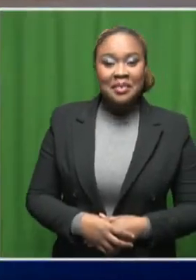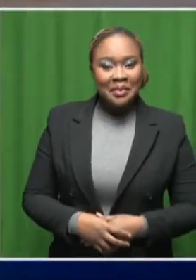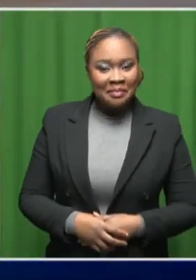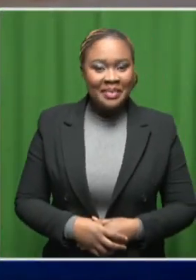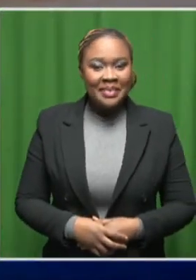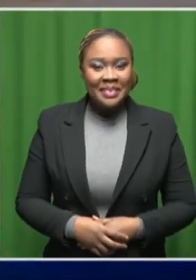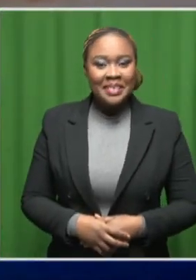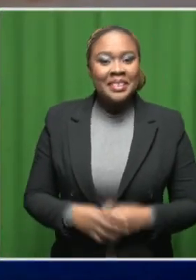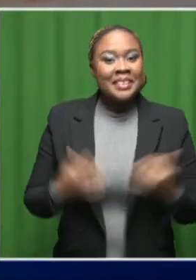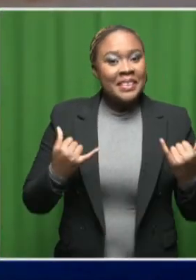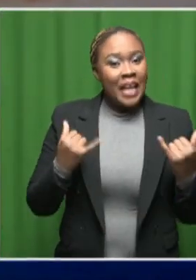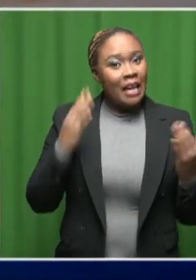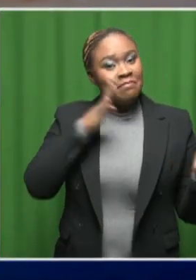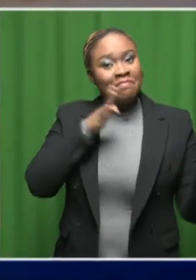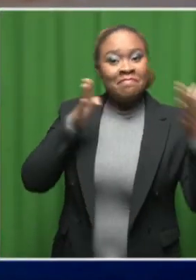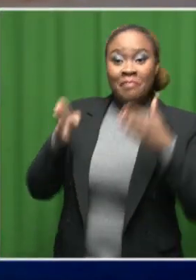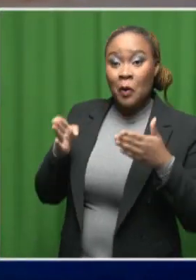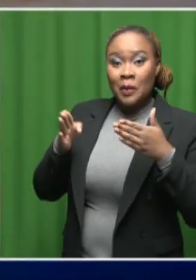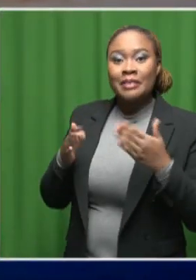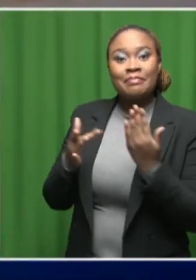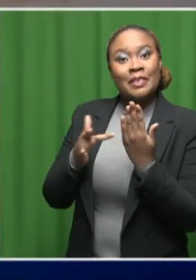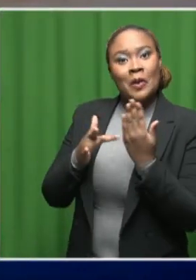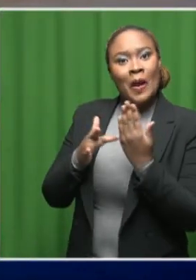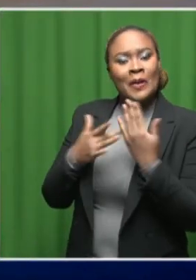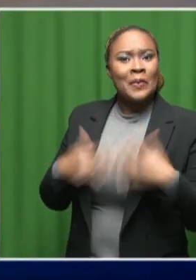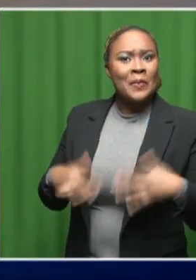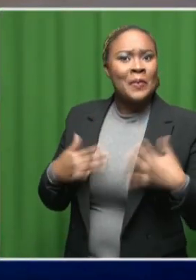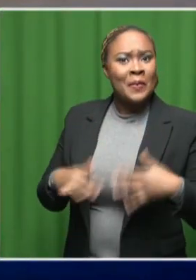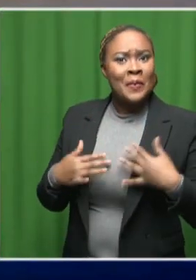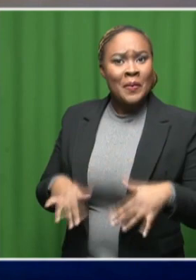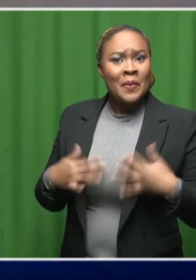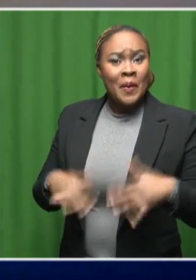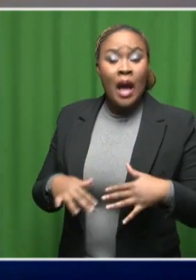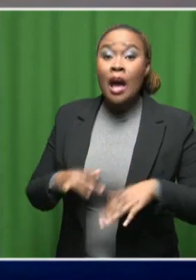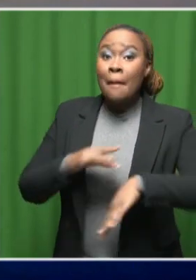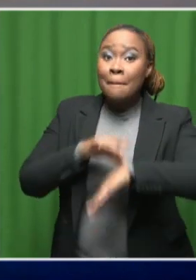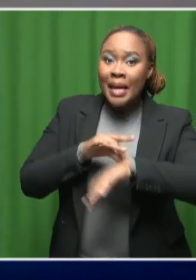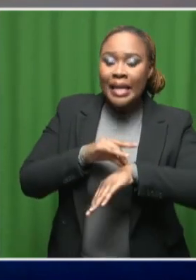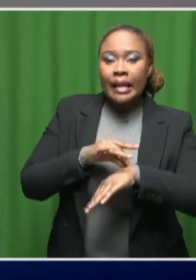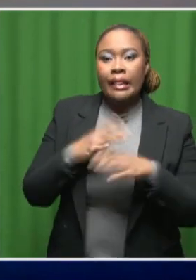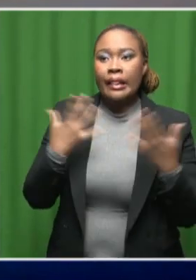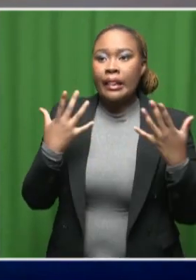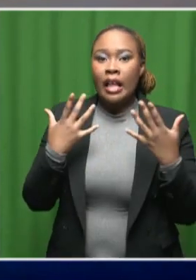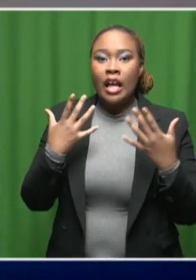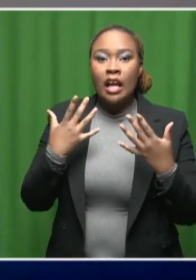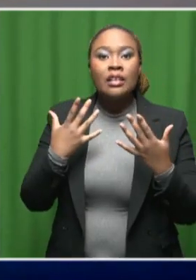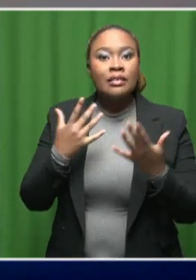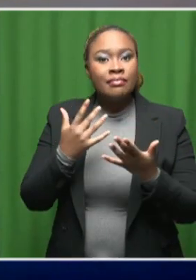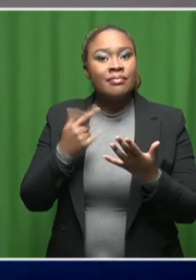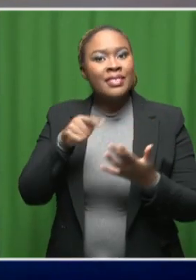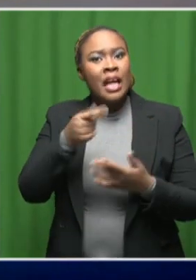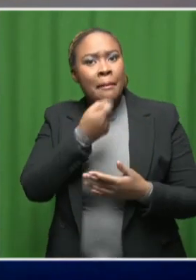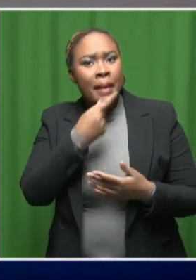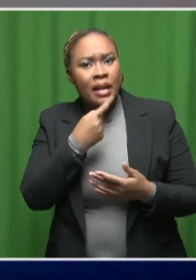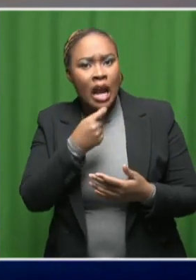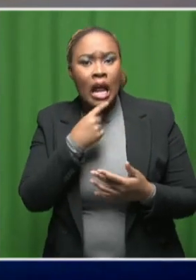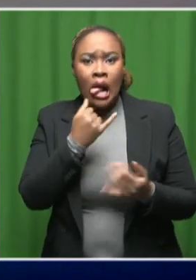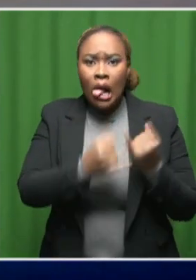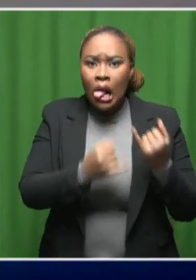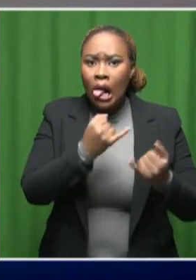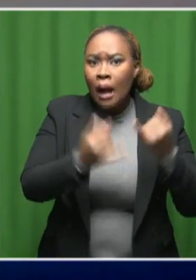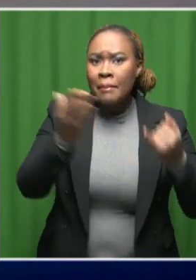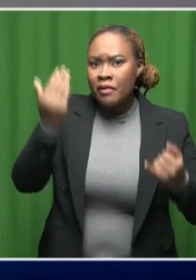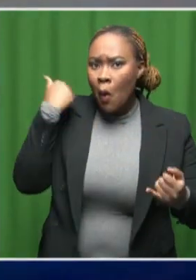Let's now shift focus to how technology is reducing common medical and drug errors in both the public and private